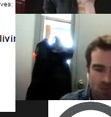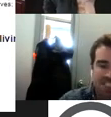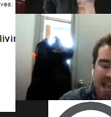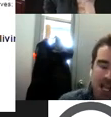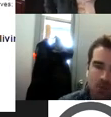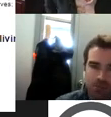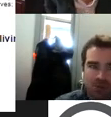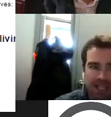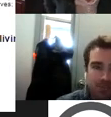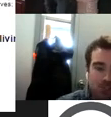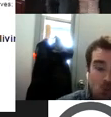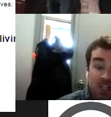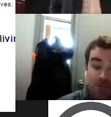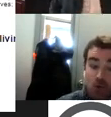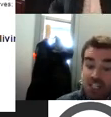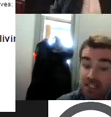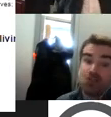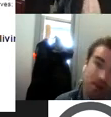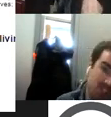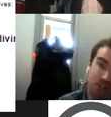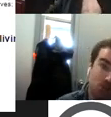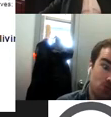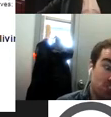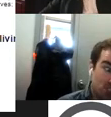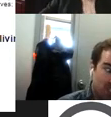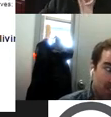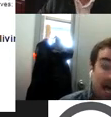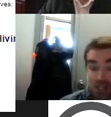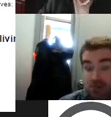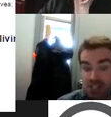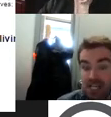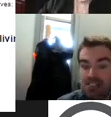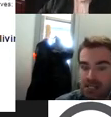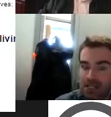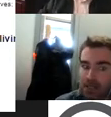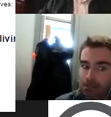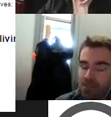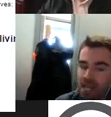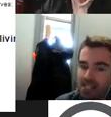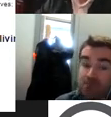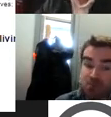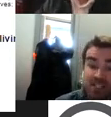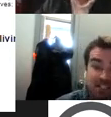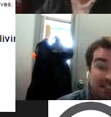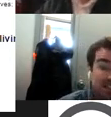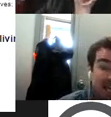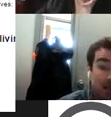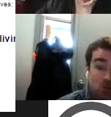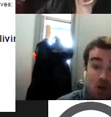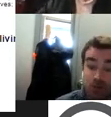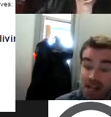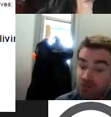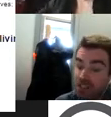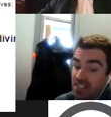Right, so folks, the Act was proclaimed in 2014, so relatively new still in law years, I guess, and it did replace the Neglected